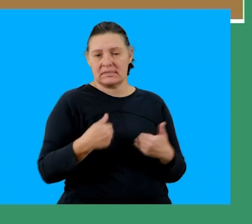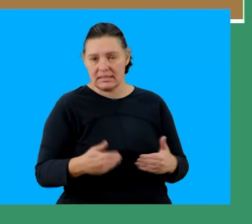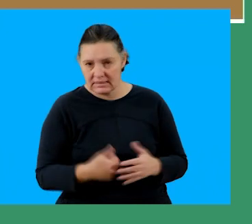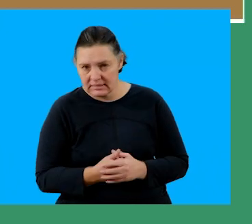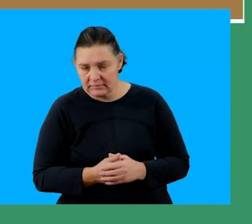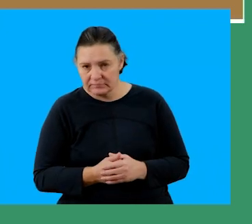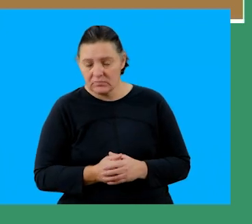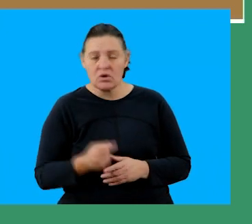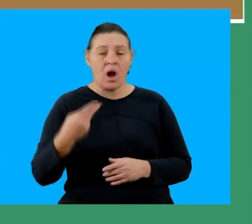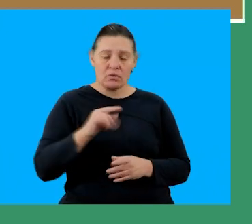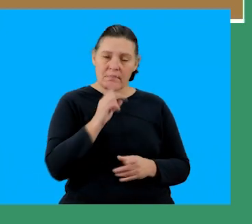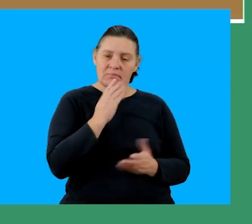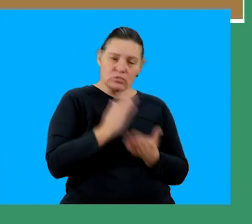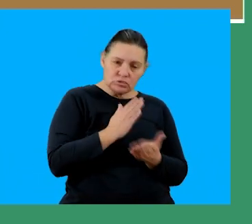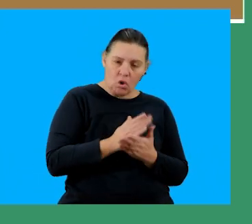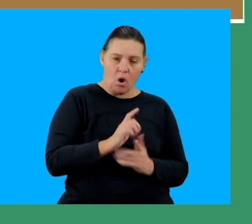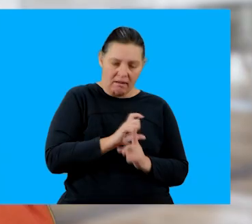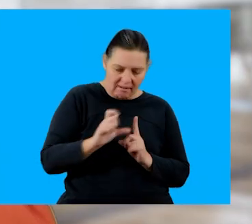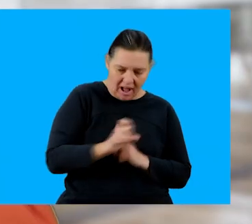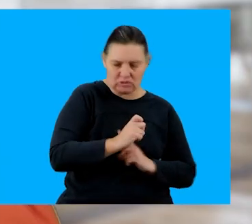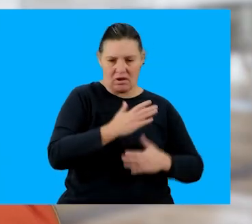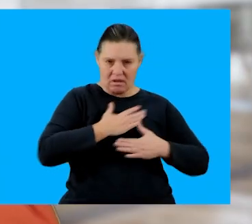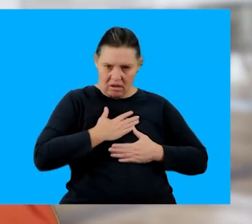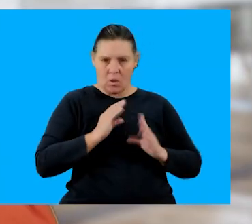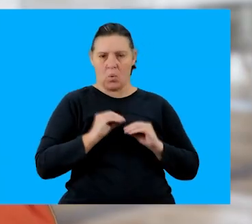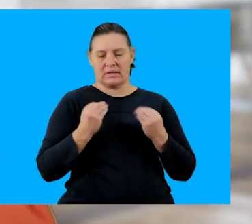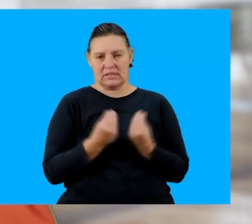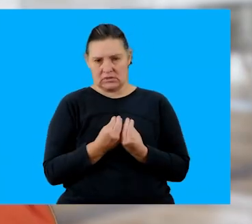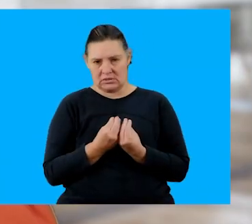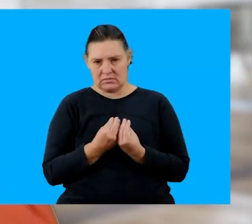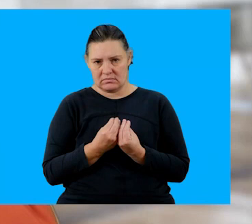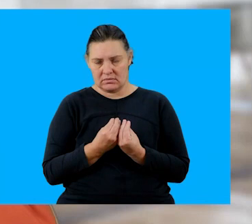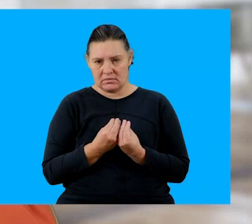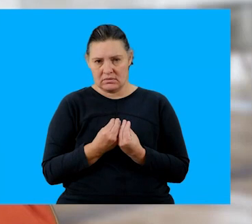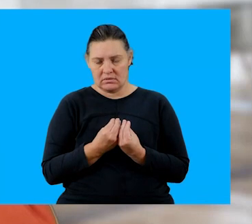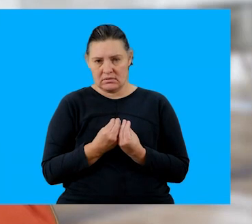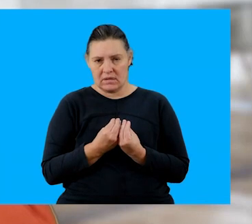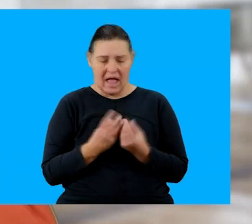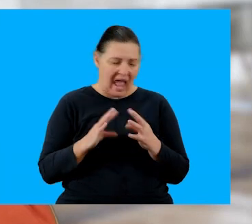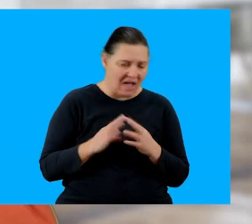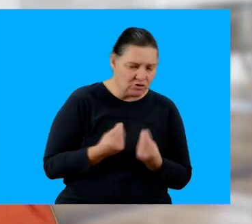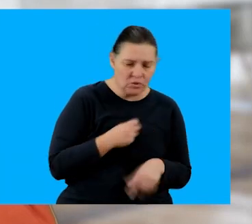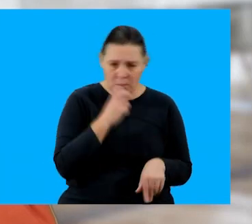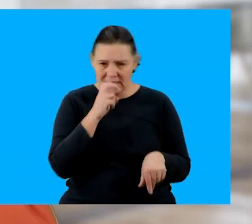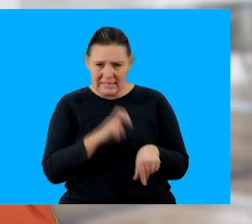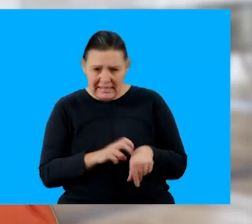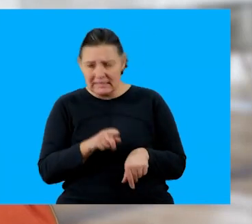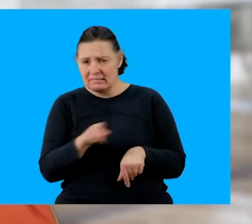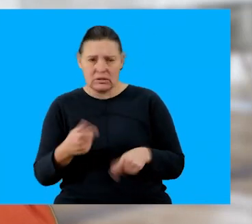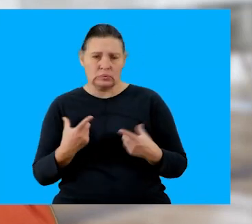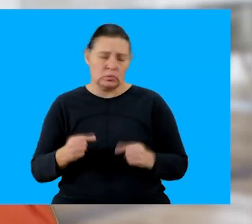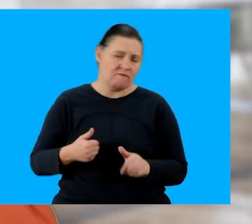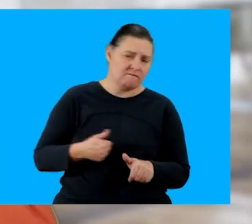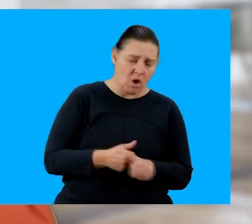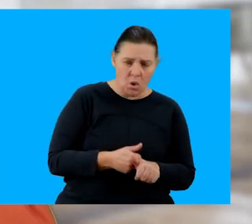make sure that there's culture of an organization. Everything that he needs his organization